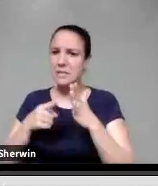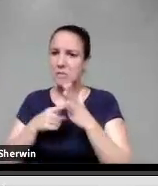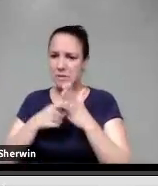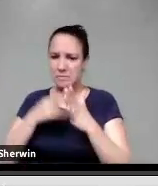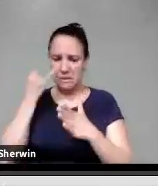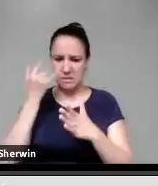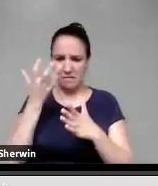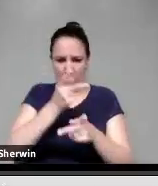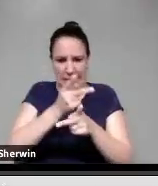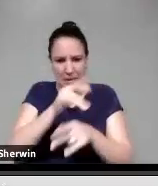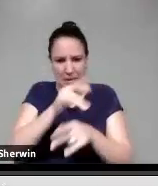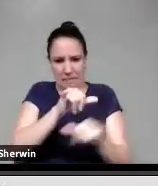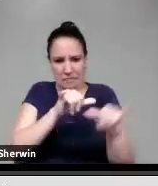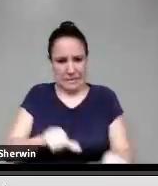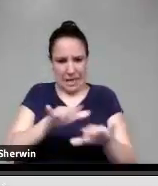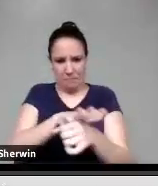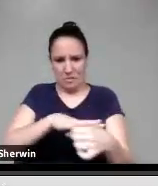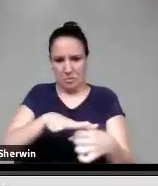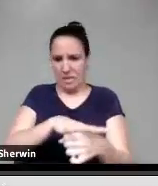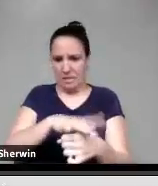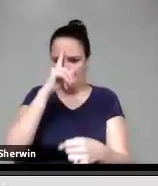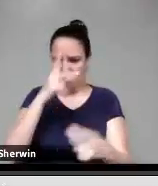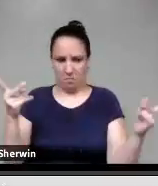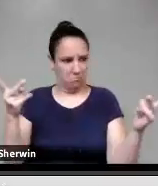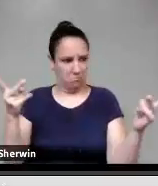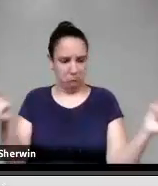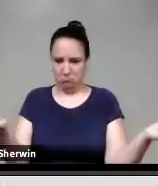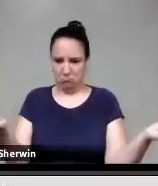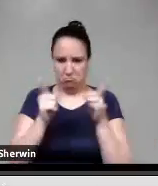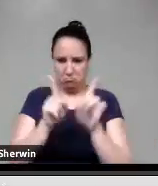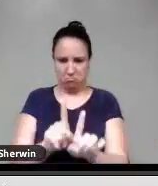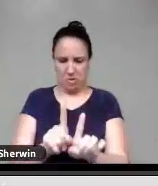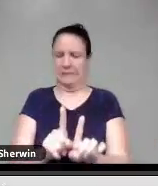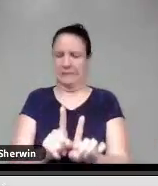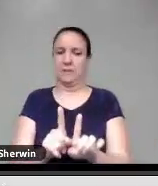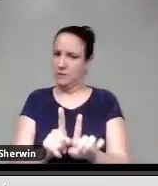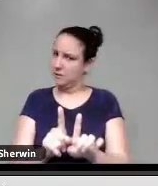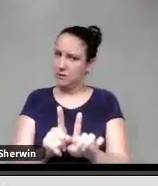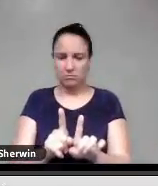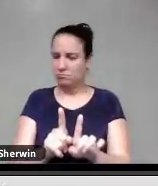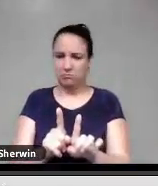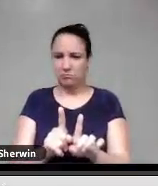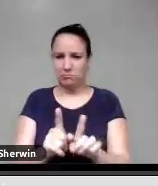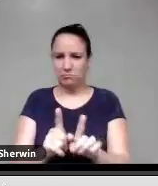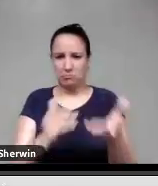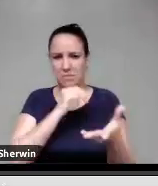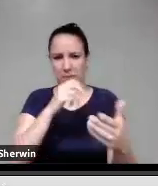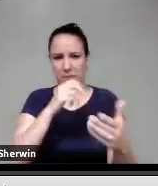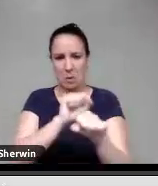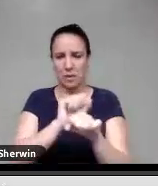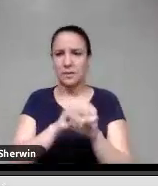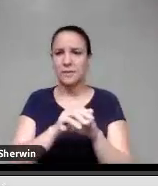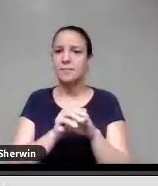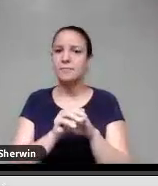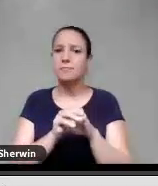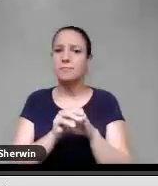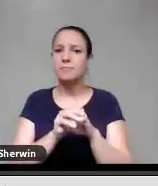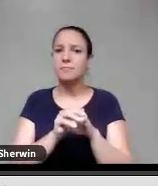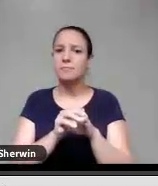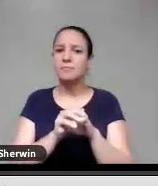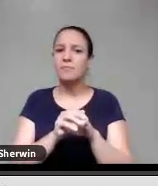same programs for both groups. So introverts, extroverts is another thing. Geographical is another thing, because